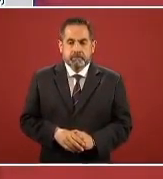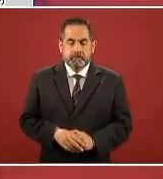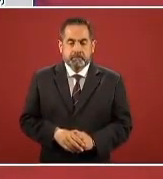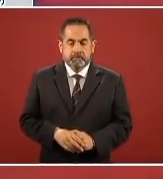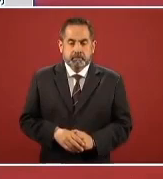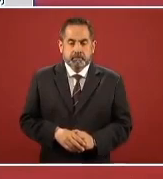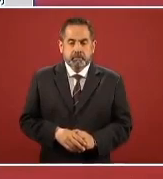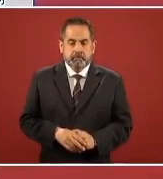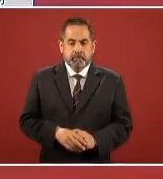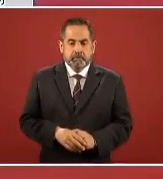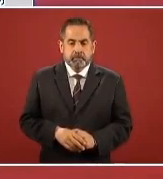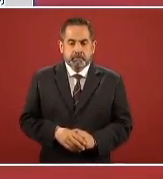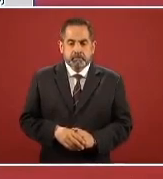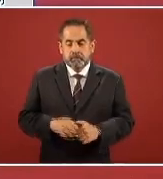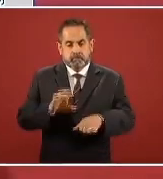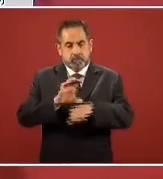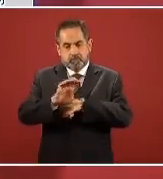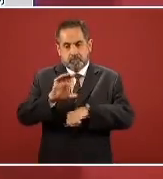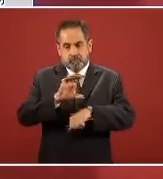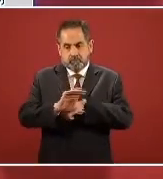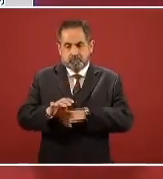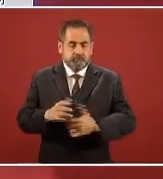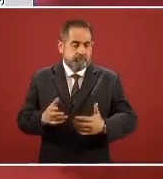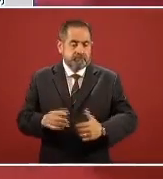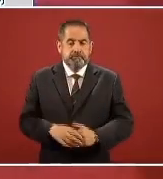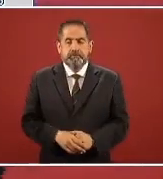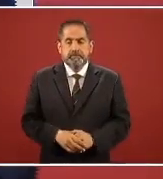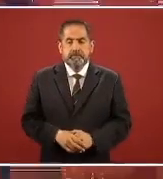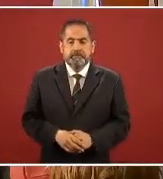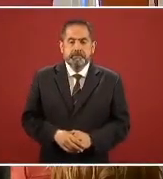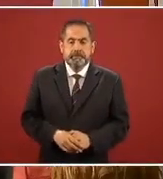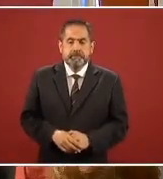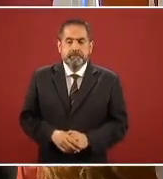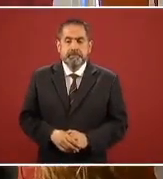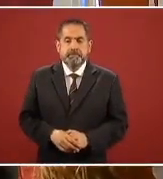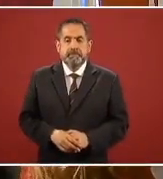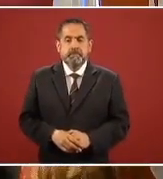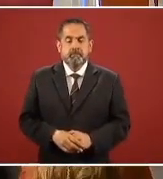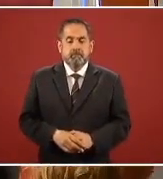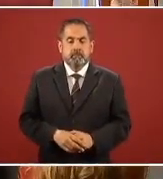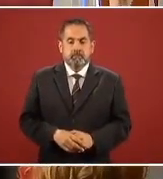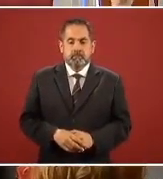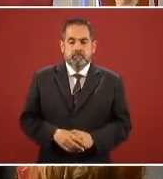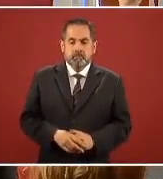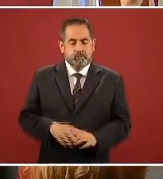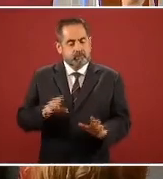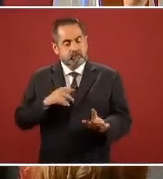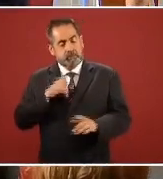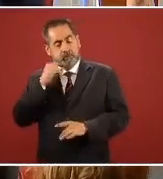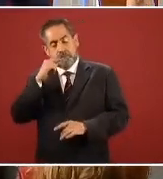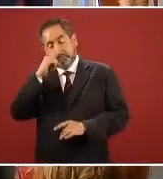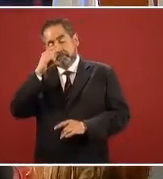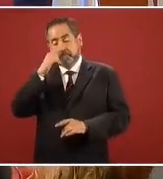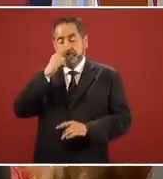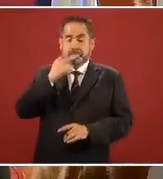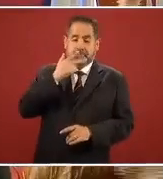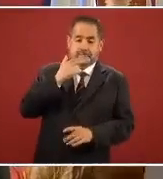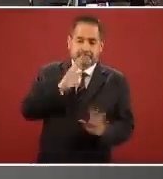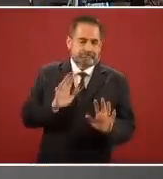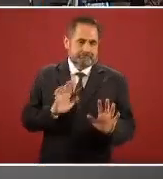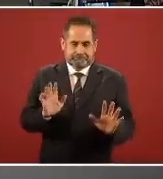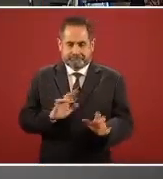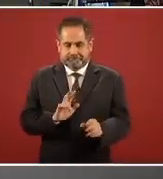And that says something. Peso colombiano. That's the Colombian peso. No quiero presumir, ¿eh? He says, I'm not trying